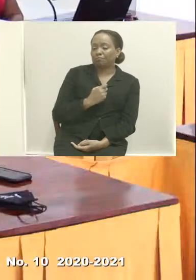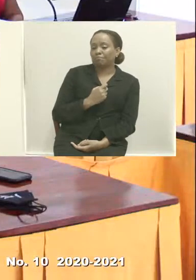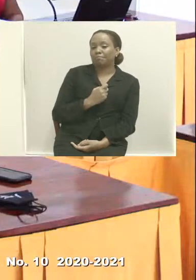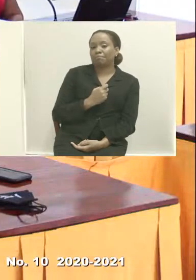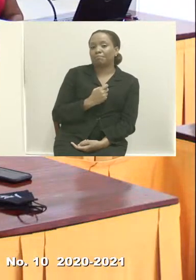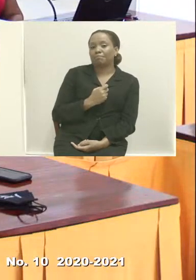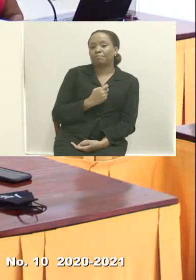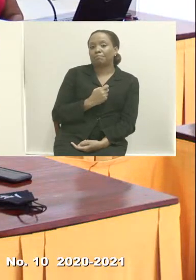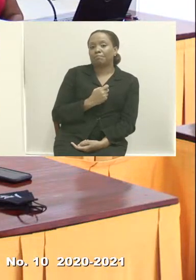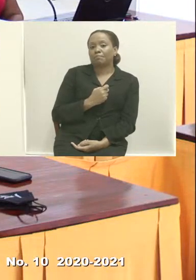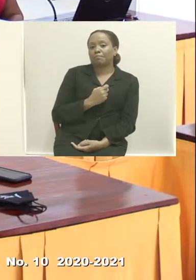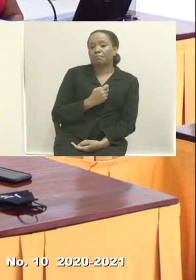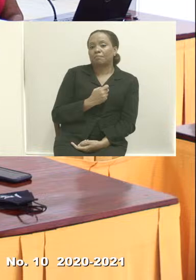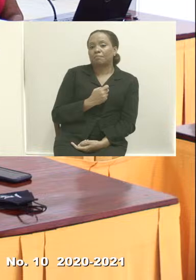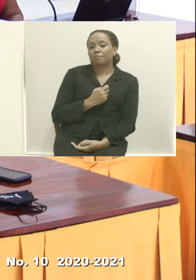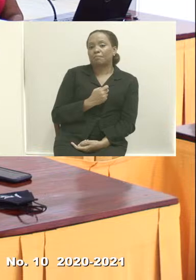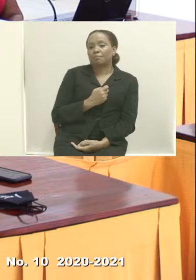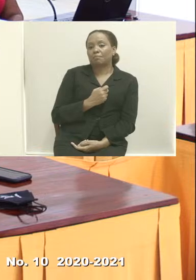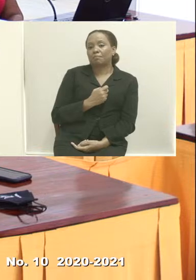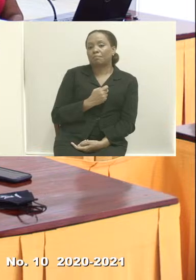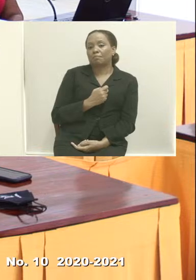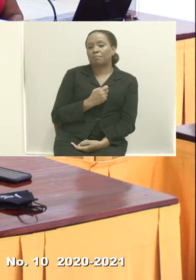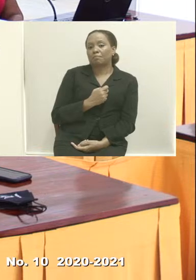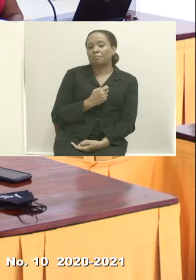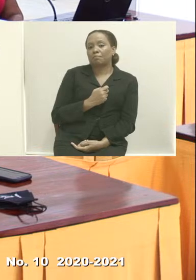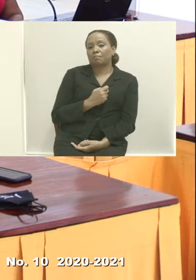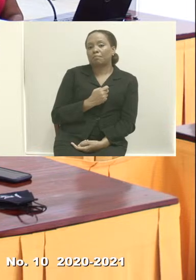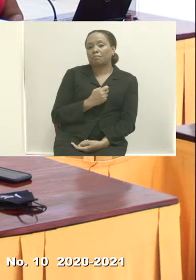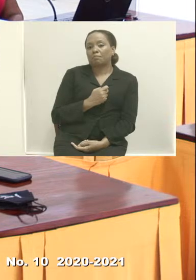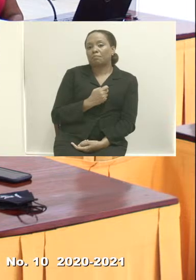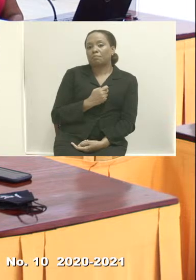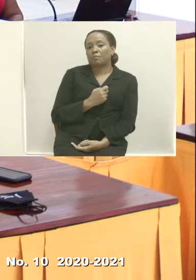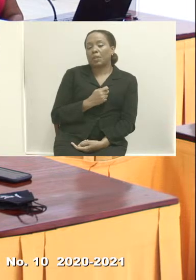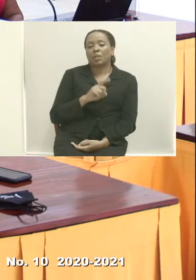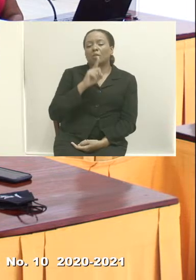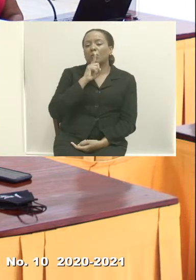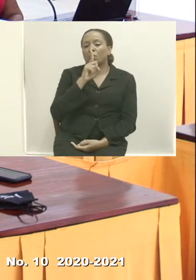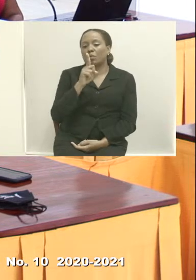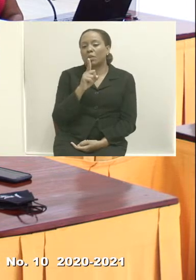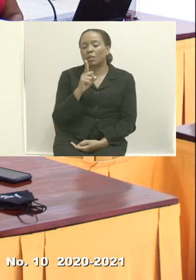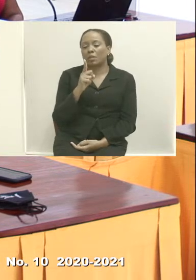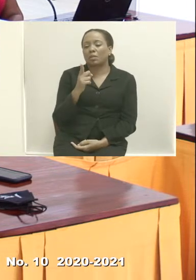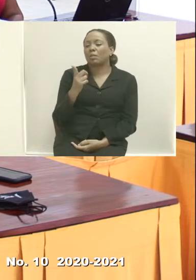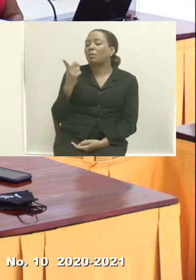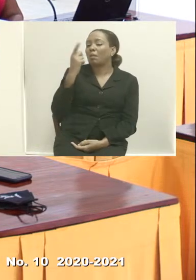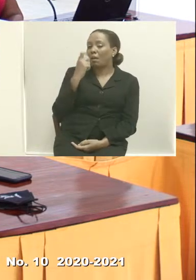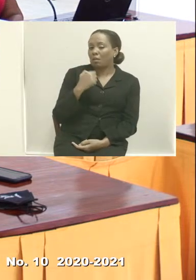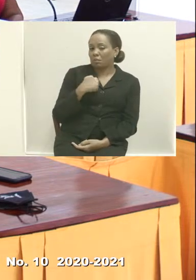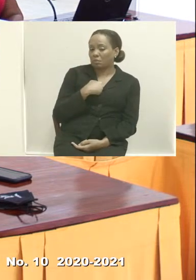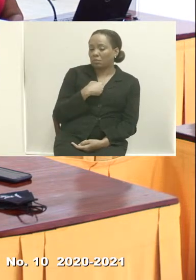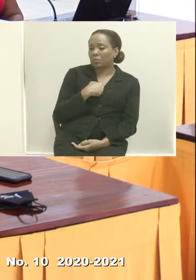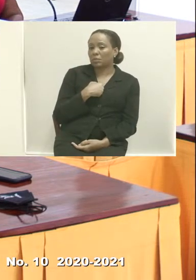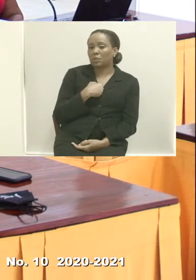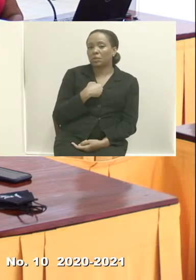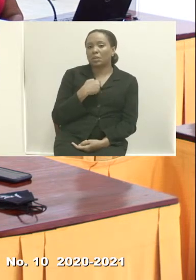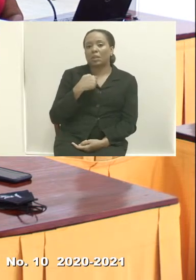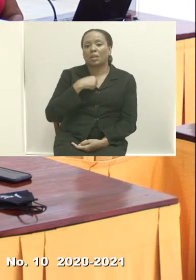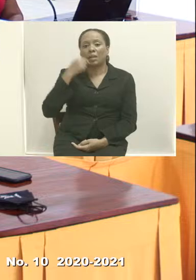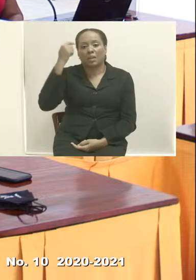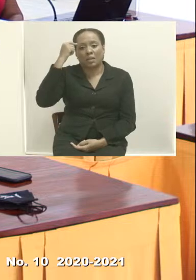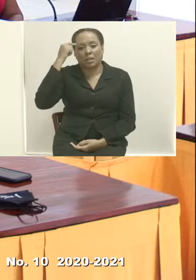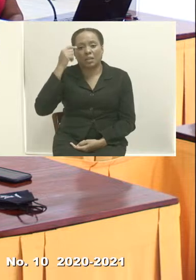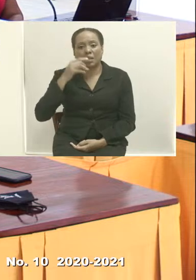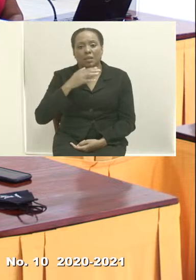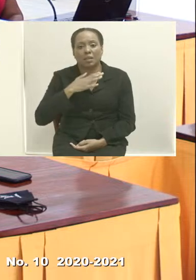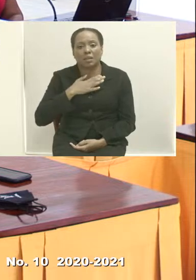or focused, targeted at the most appropriate place. I think that my friend and neighbor in St. James knows well